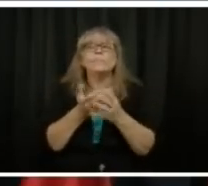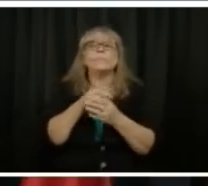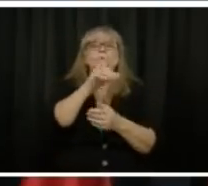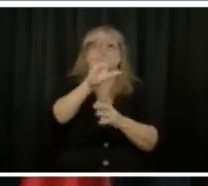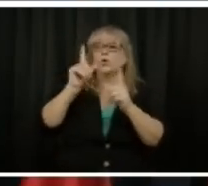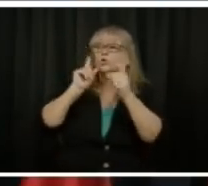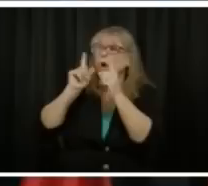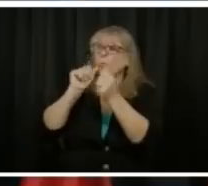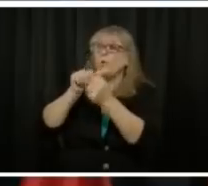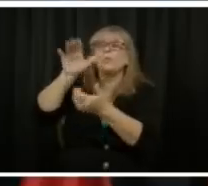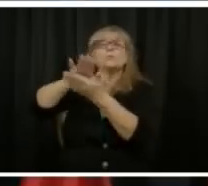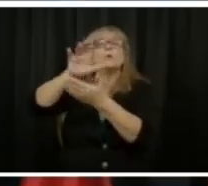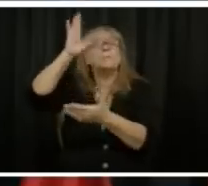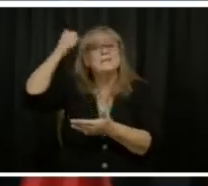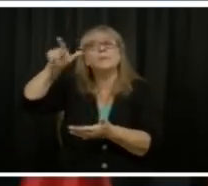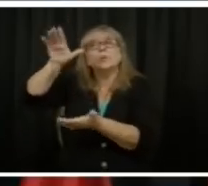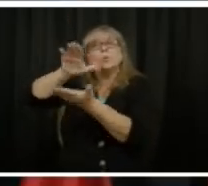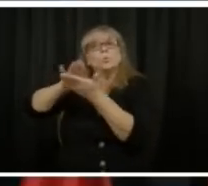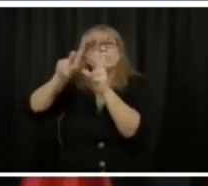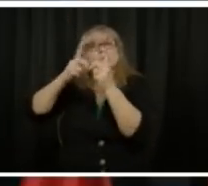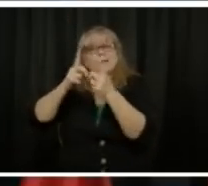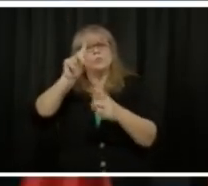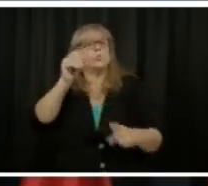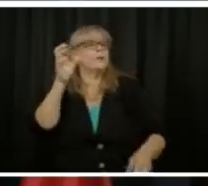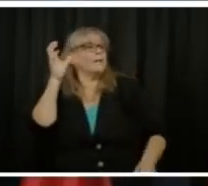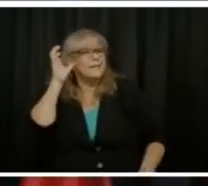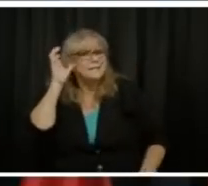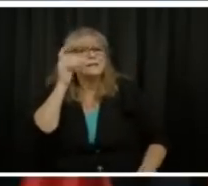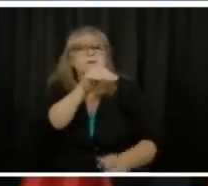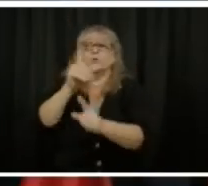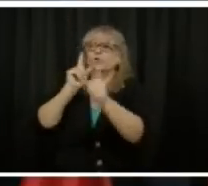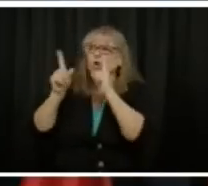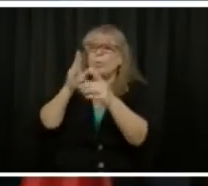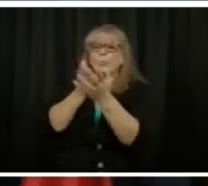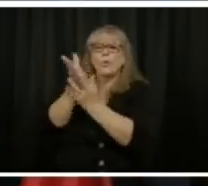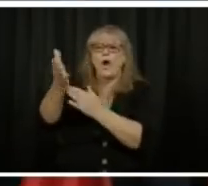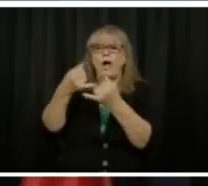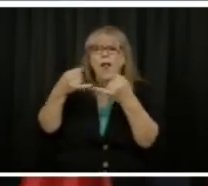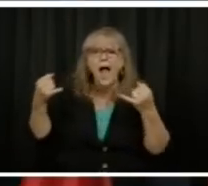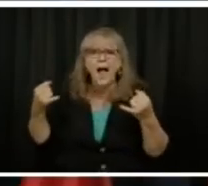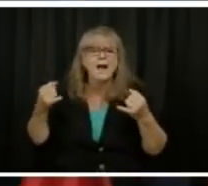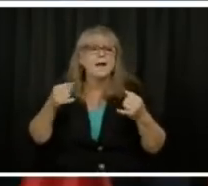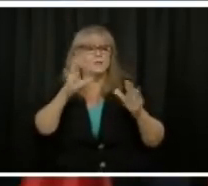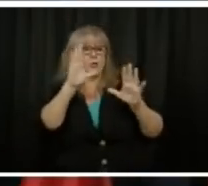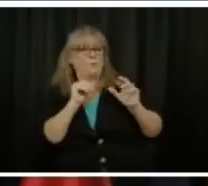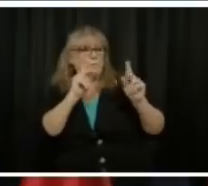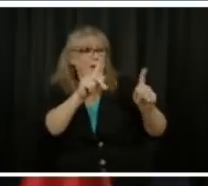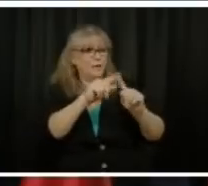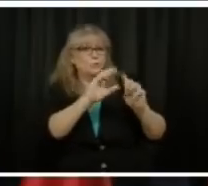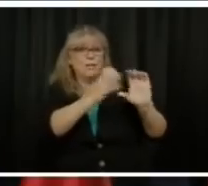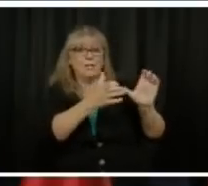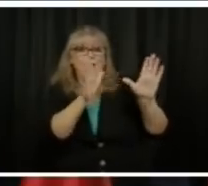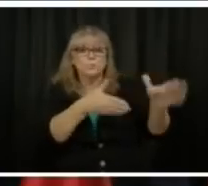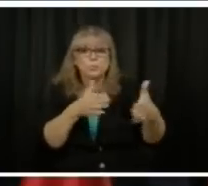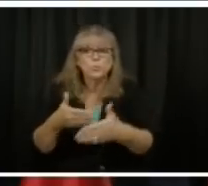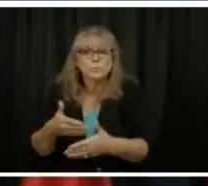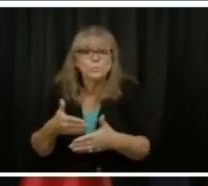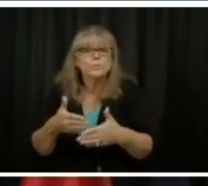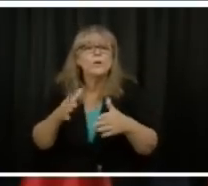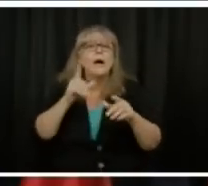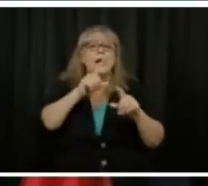them want to go virtual, and a third of them want to come back, and a third want to go either way. I mean, they're all listening mode and hearing what parents